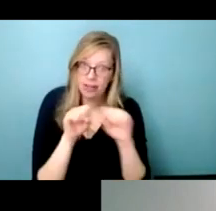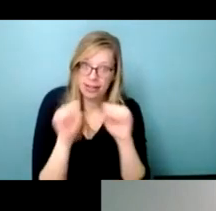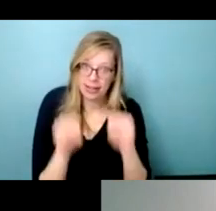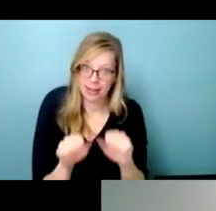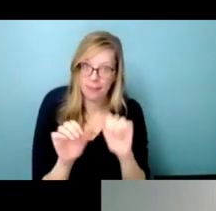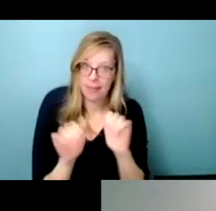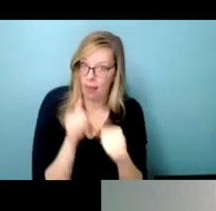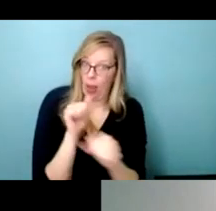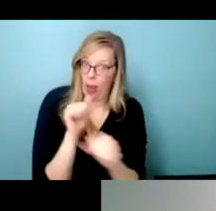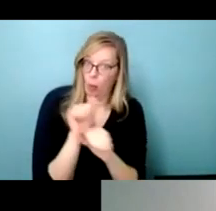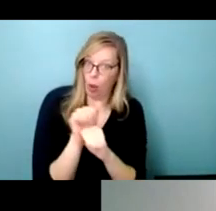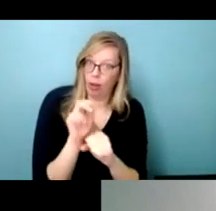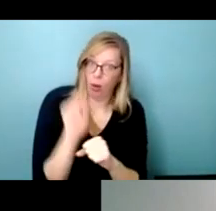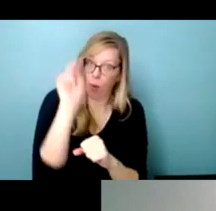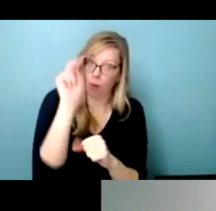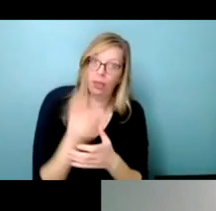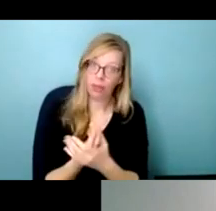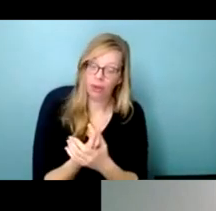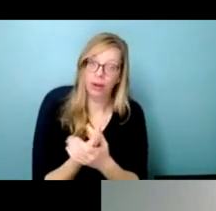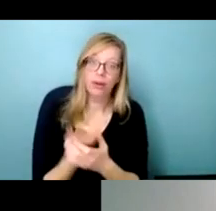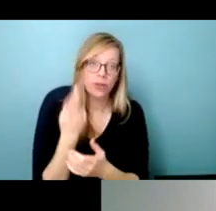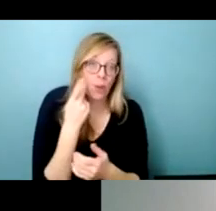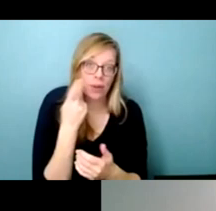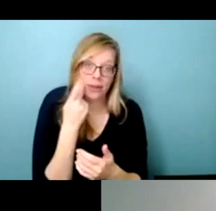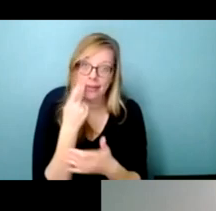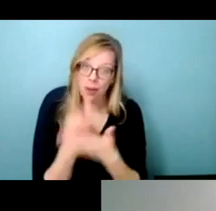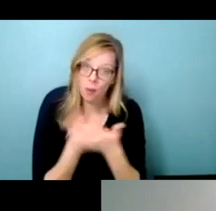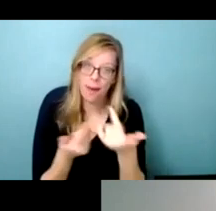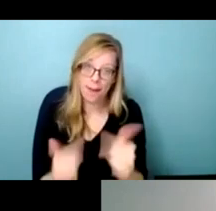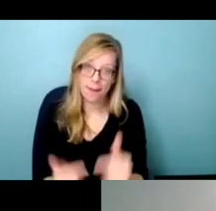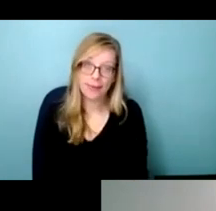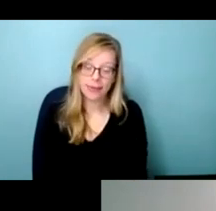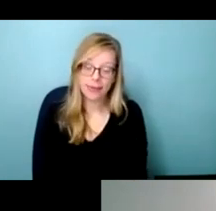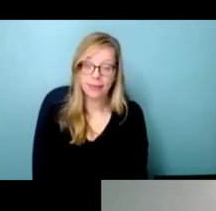So it'll be interesting to see how it plays out. So